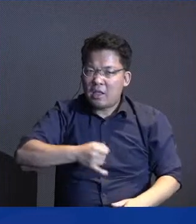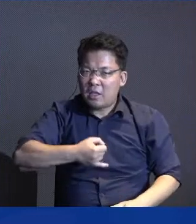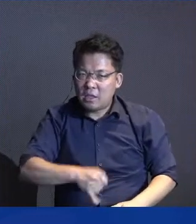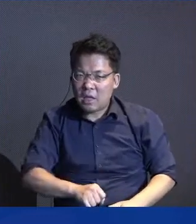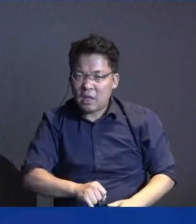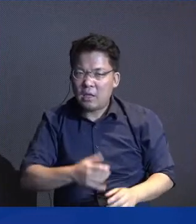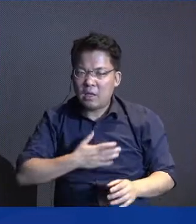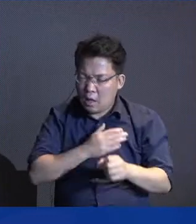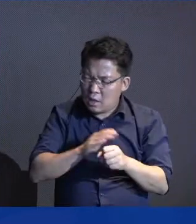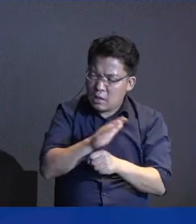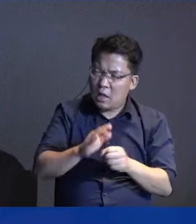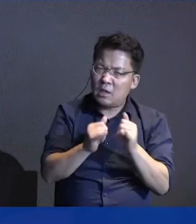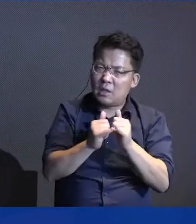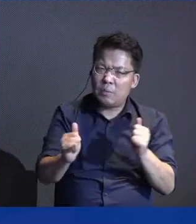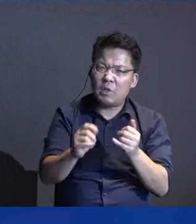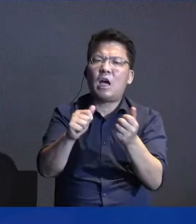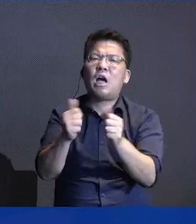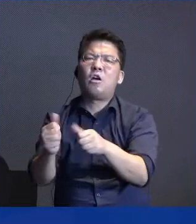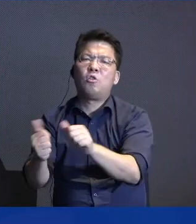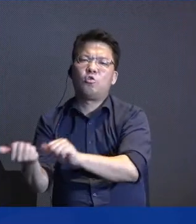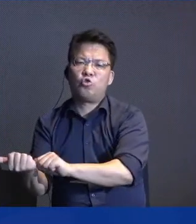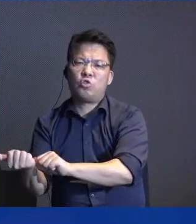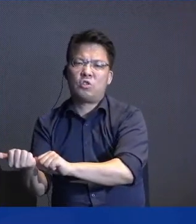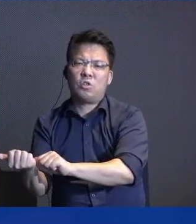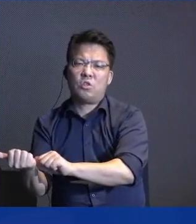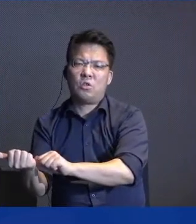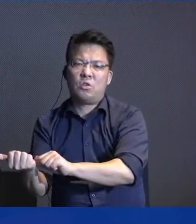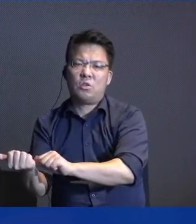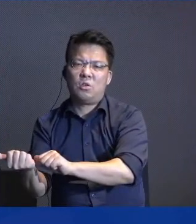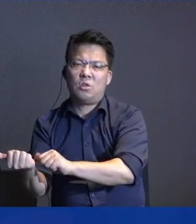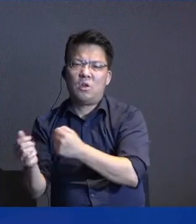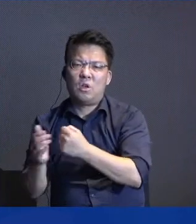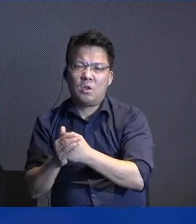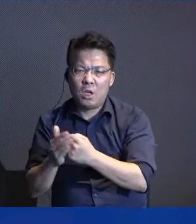to us, we were operating an elder helpline. And